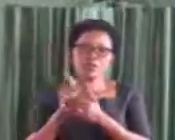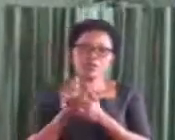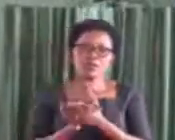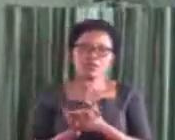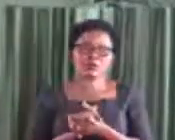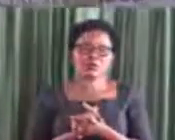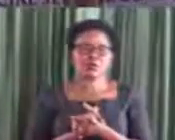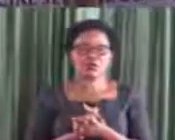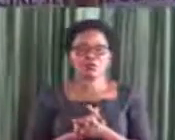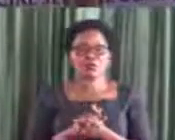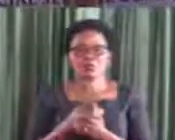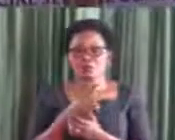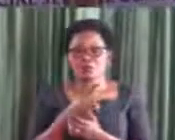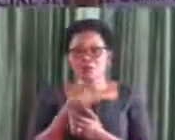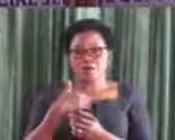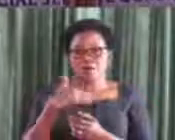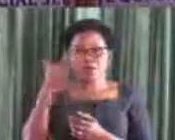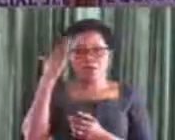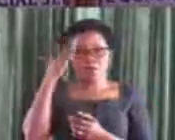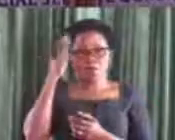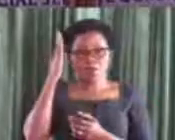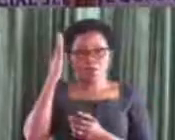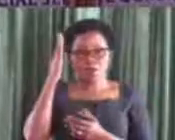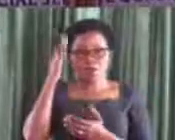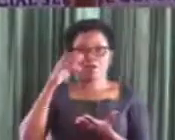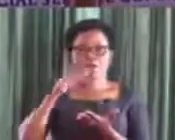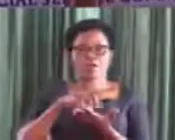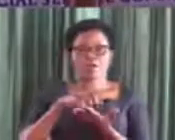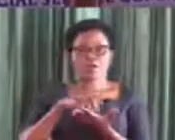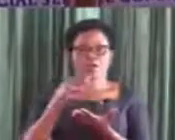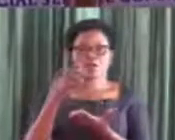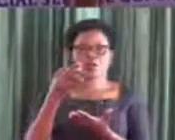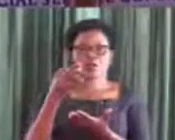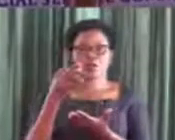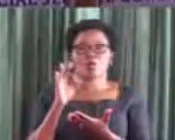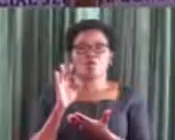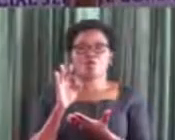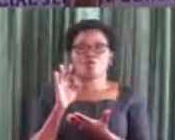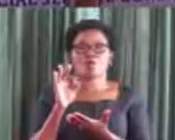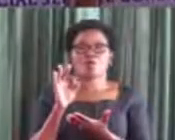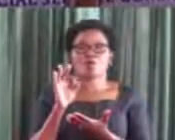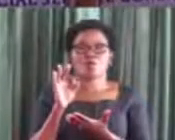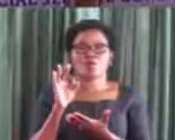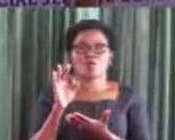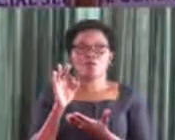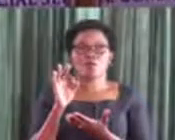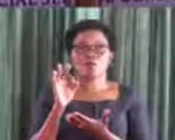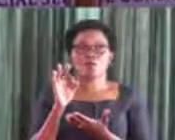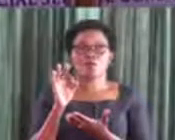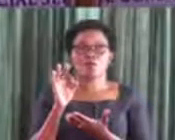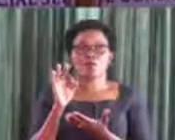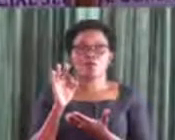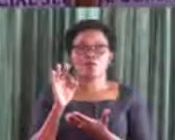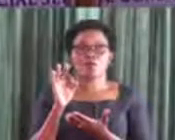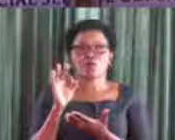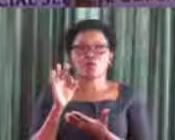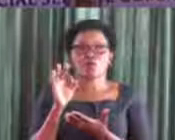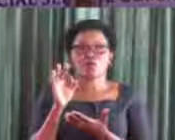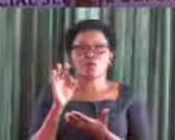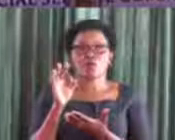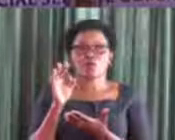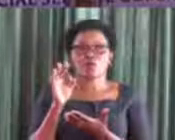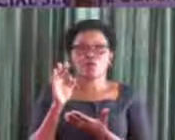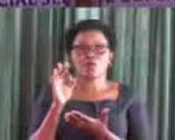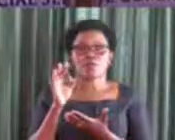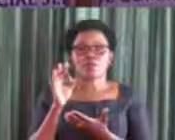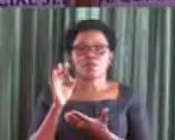I'm aware about the case of when the court was requested to give